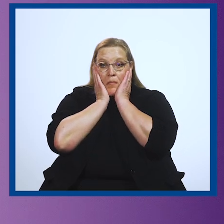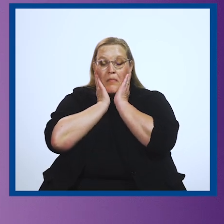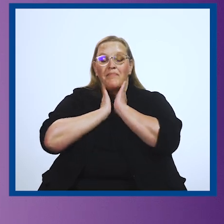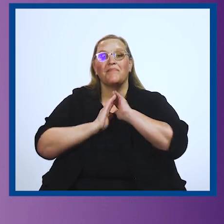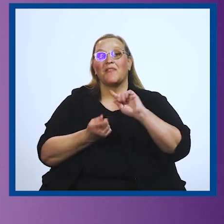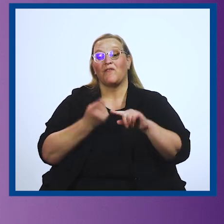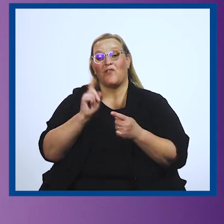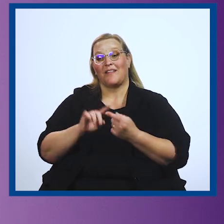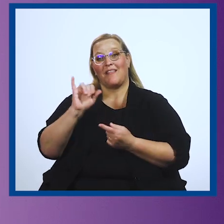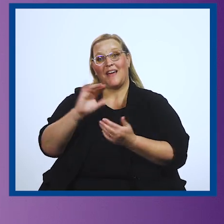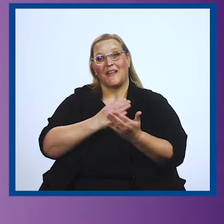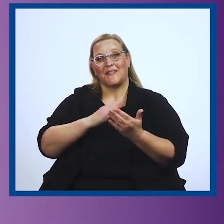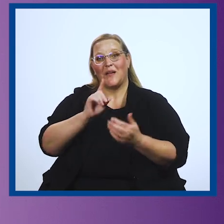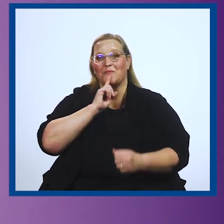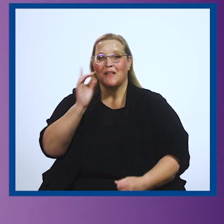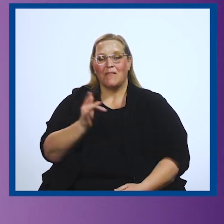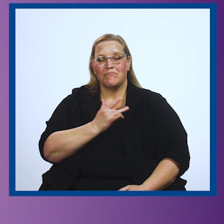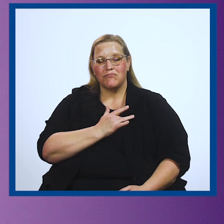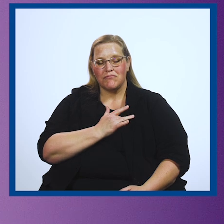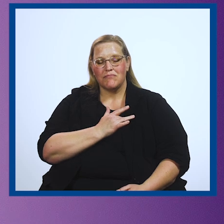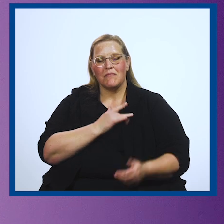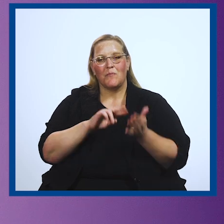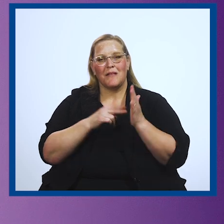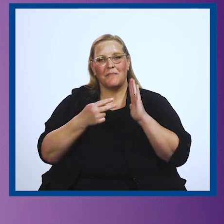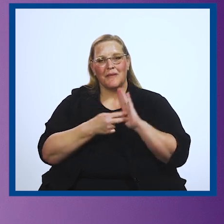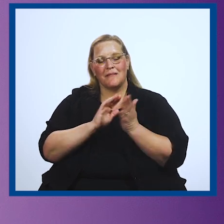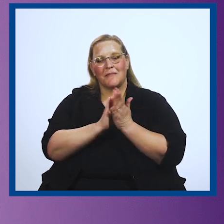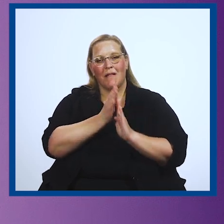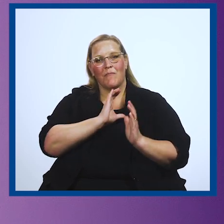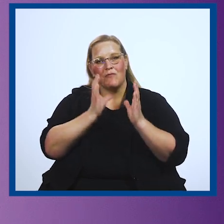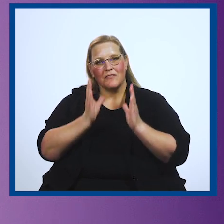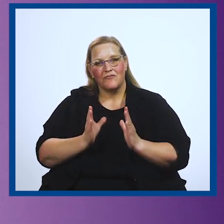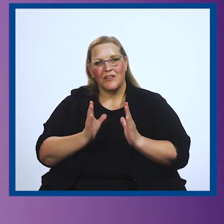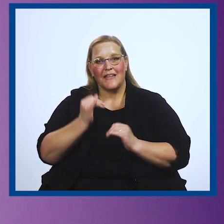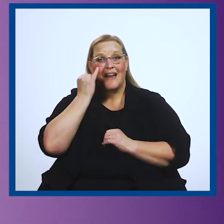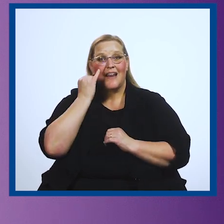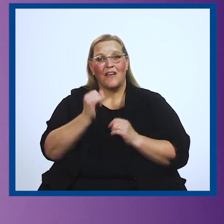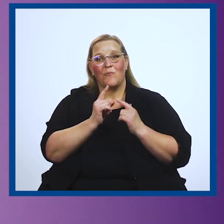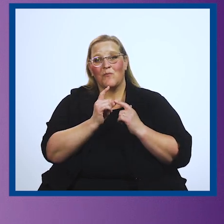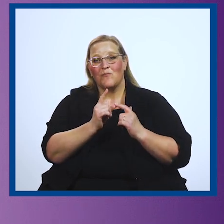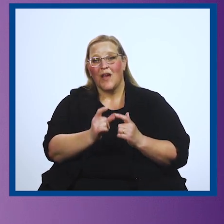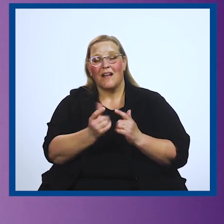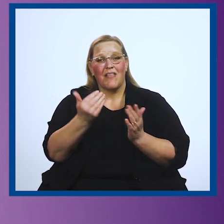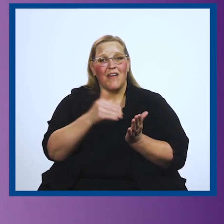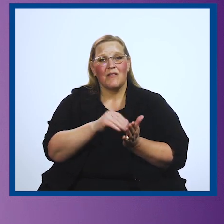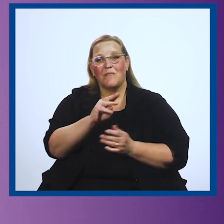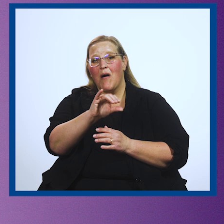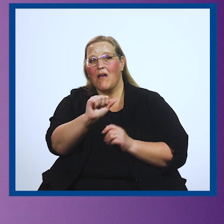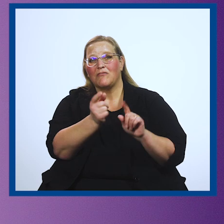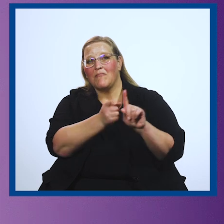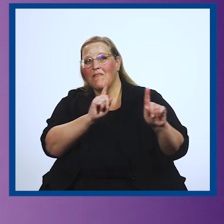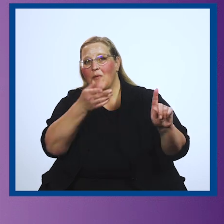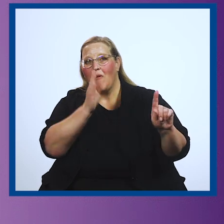Friends, that song strikes the very chord of what it means to be a Christian. That even if we ran 1,000 miles from God,